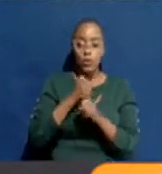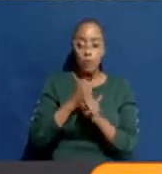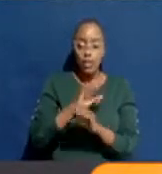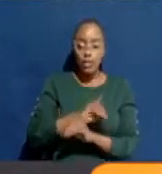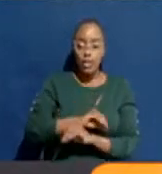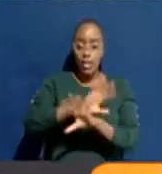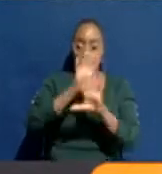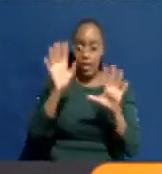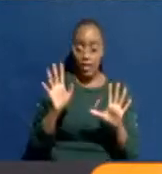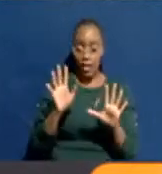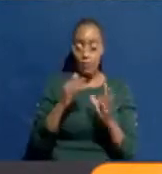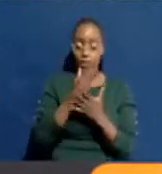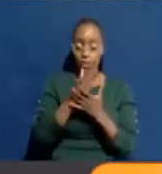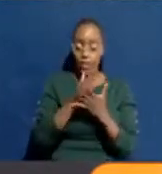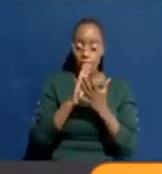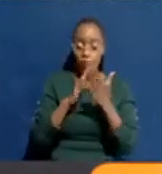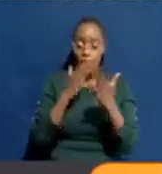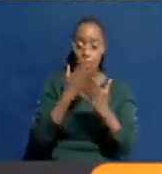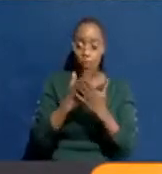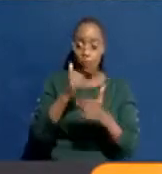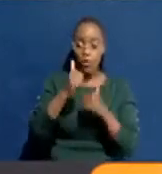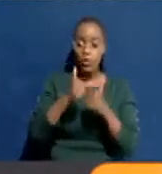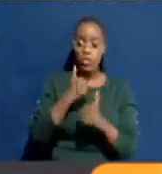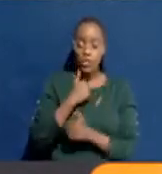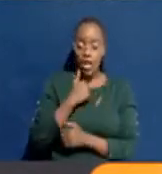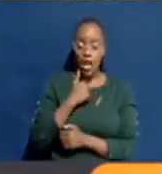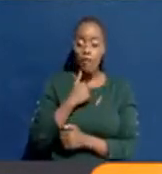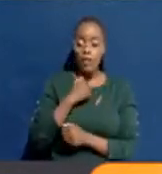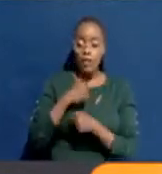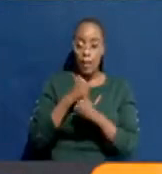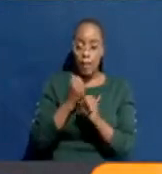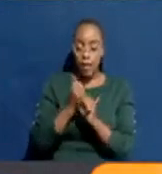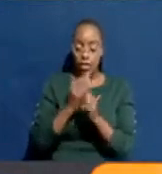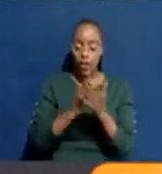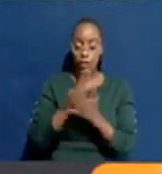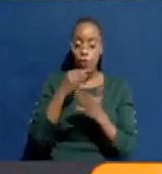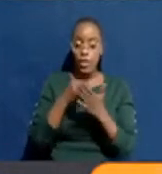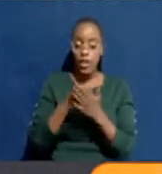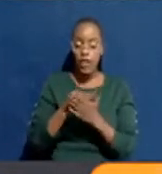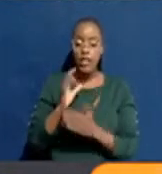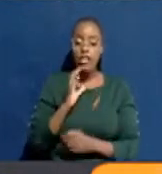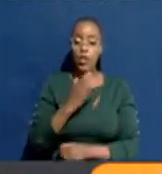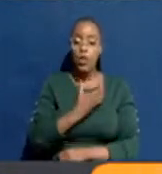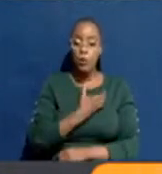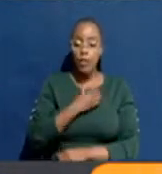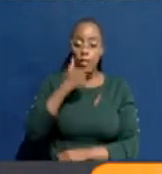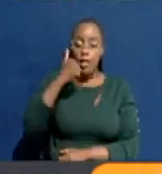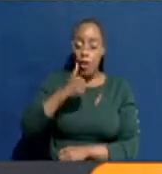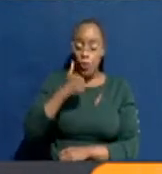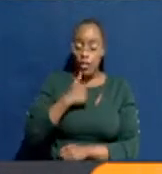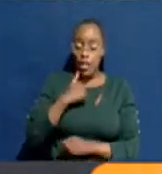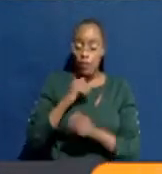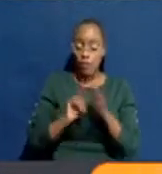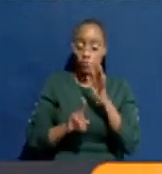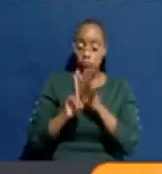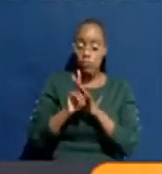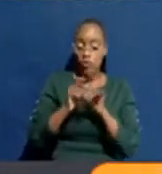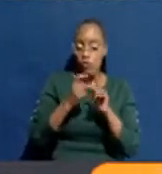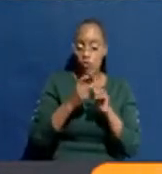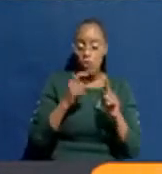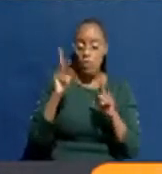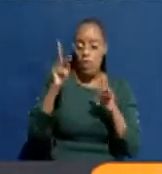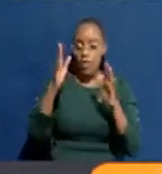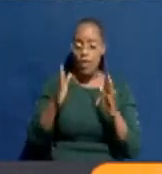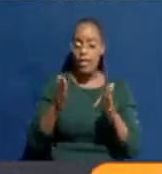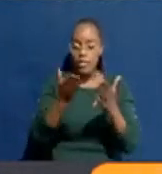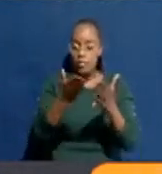clear mm-hmm. that some of the proposals that have been made by the Finance Committee mm-hmm. have actually come from the Kenyan public.